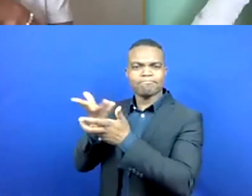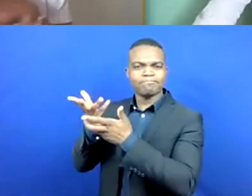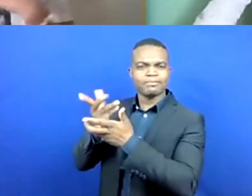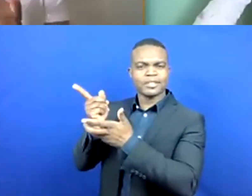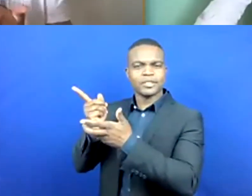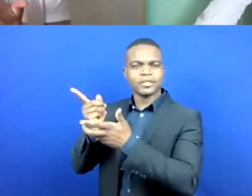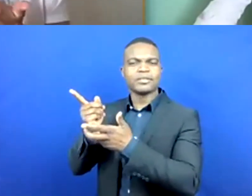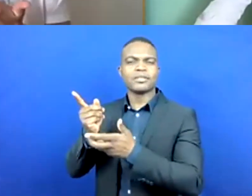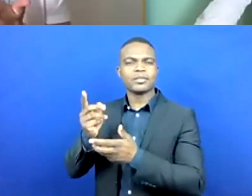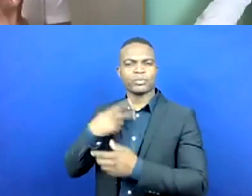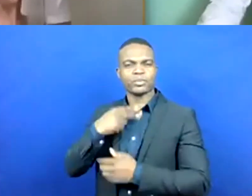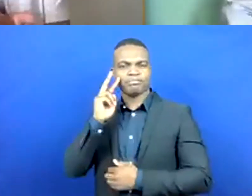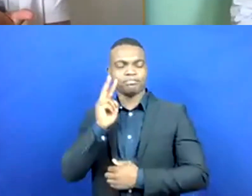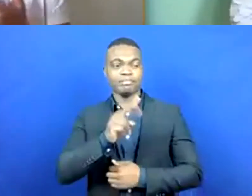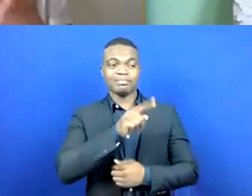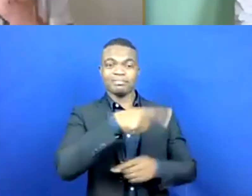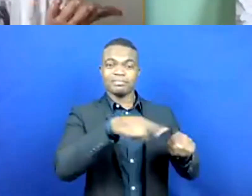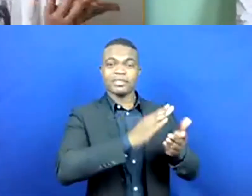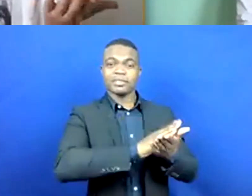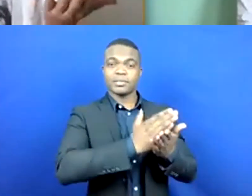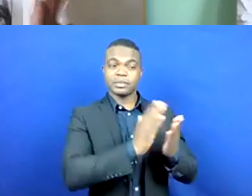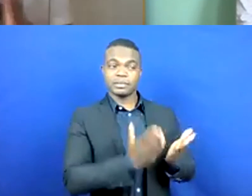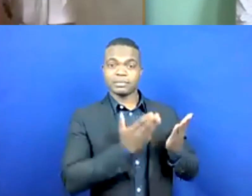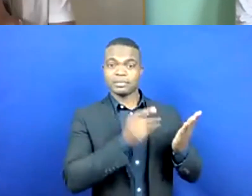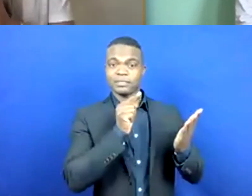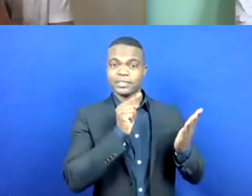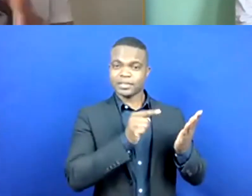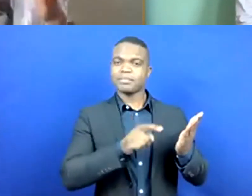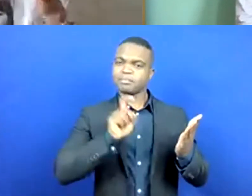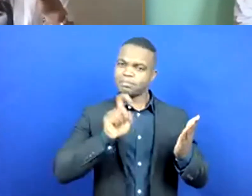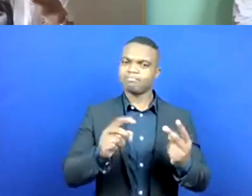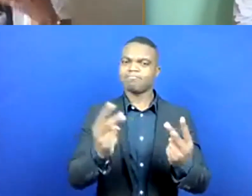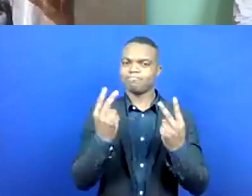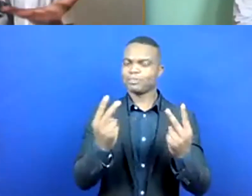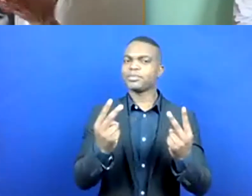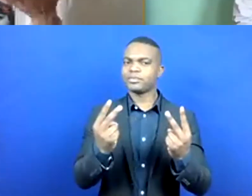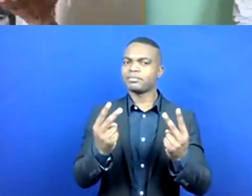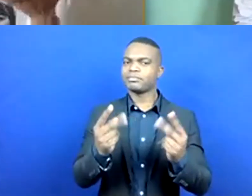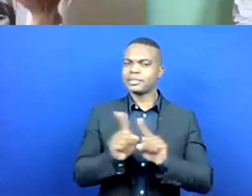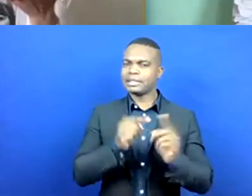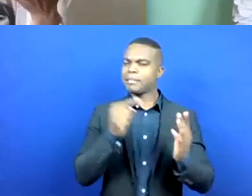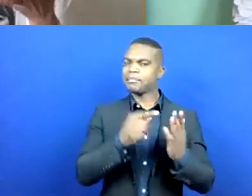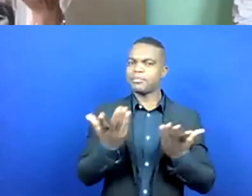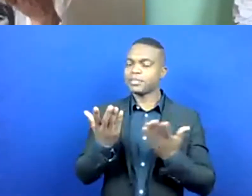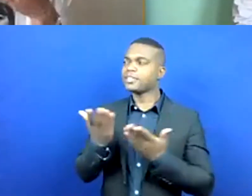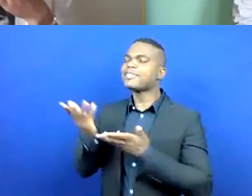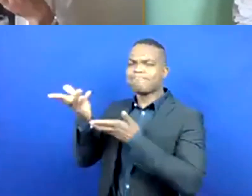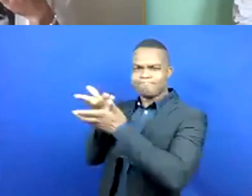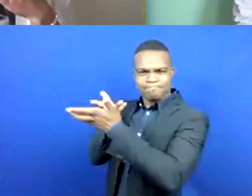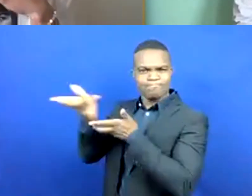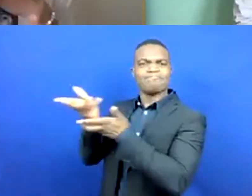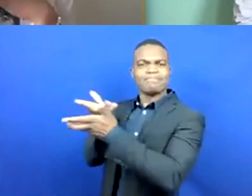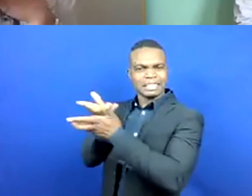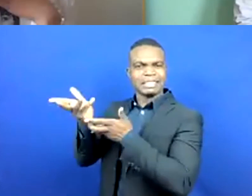people we're delivering the service for, deaf people. You really need, or maybe the deaf organizations really need